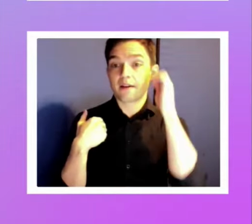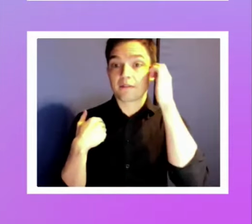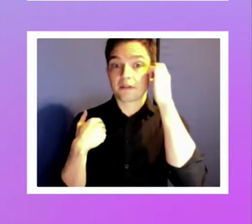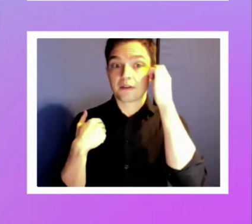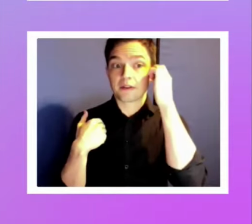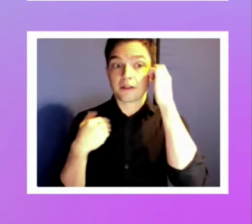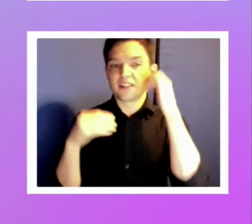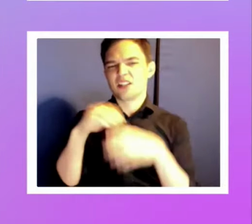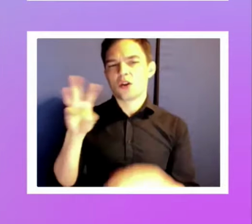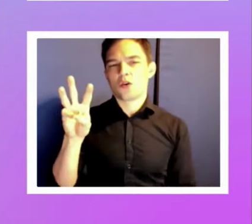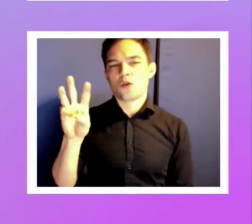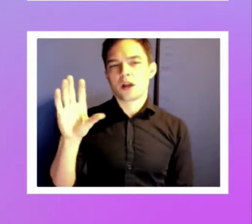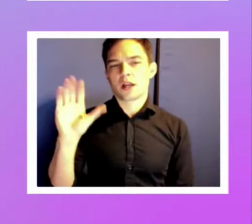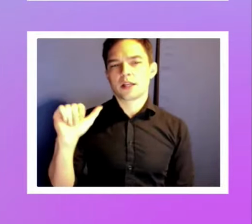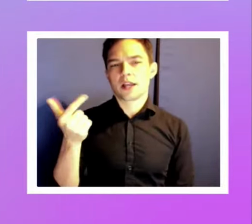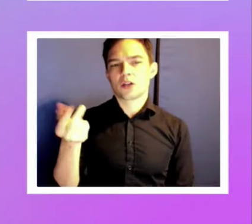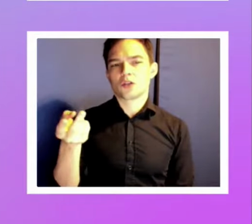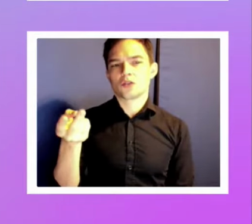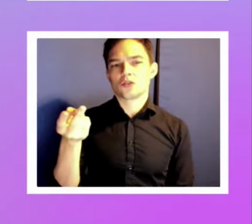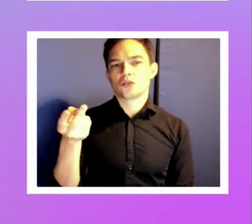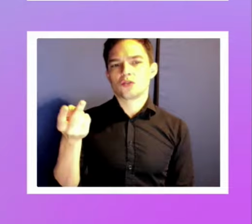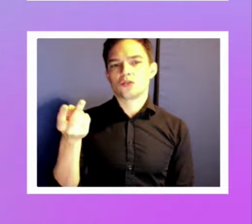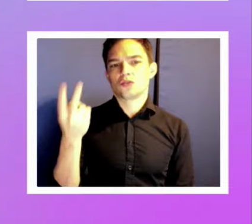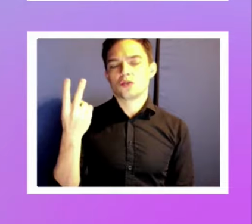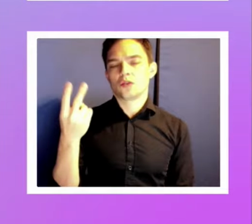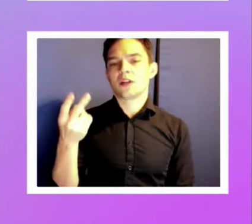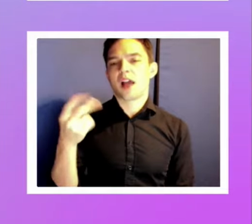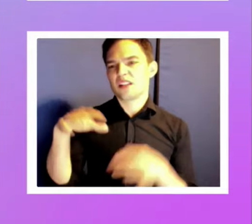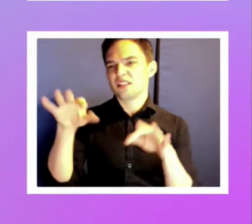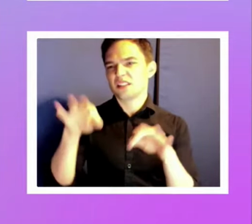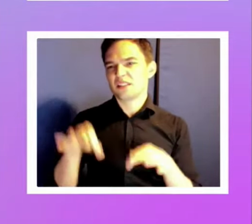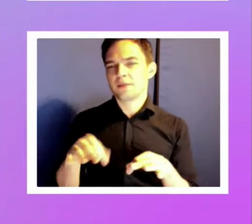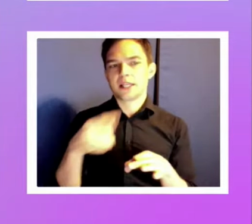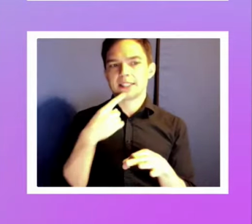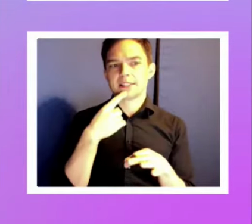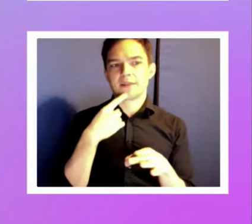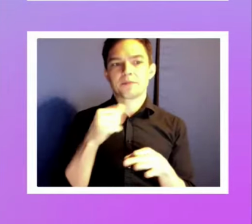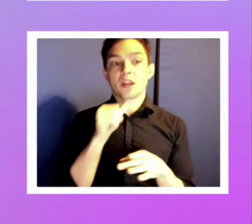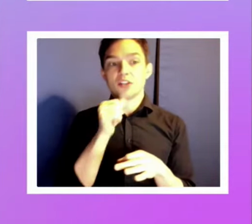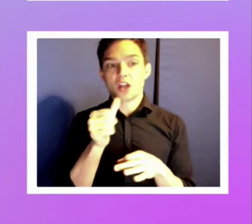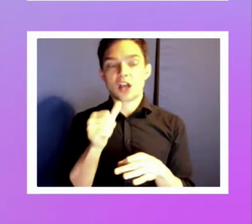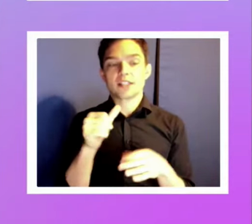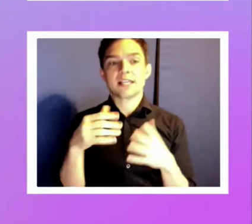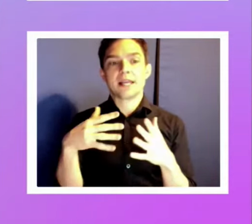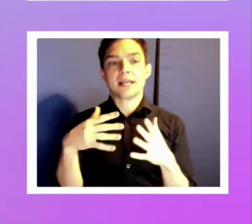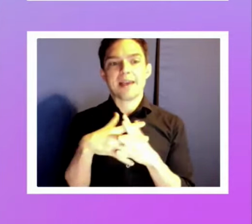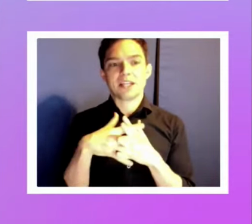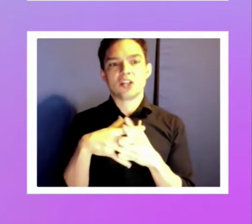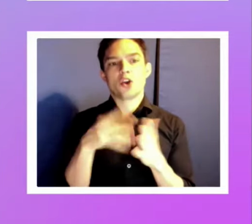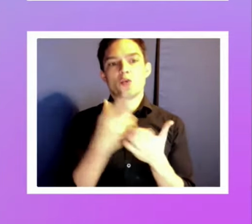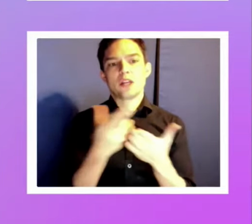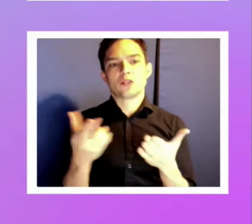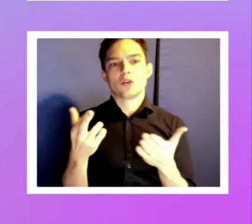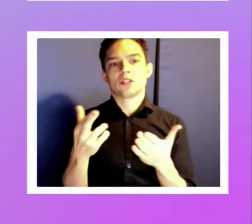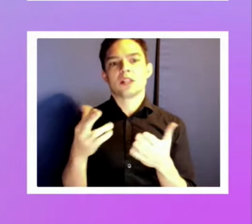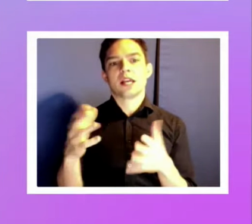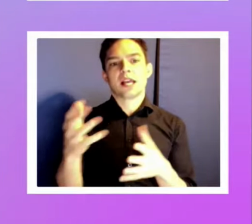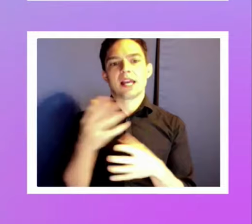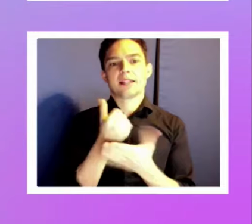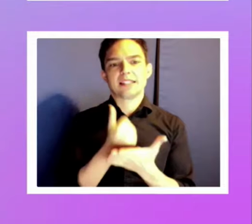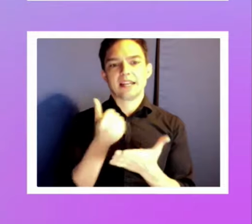WCAG 2 has the definition. I'll read it out for a second. It is called a non-embedded resource obtained from a